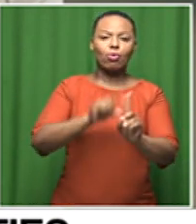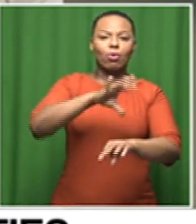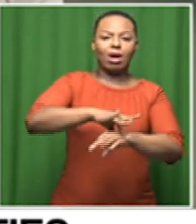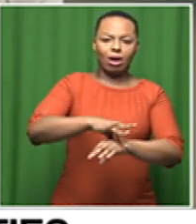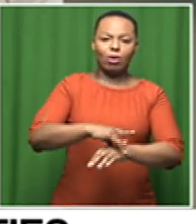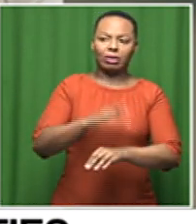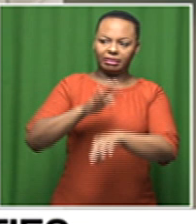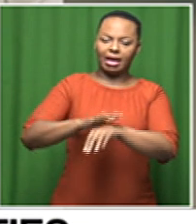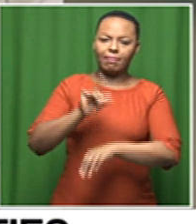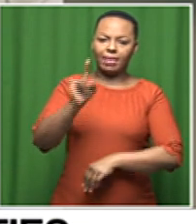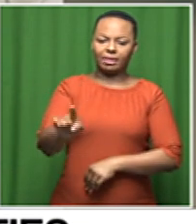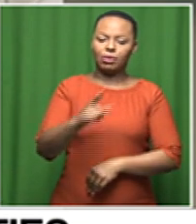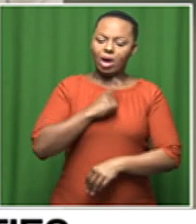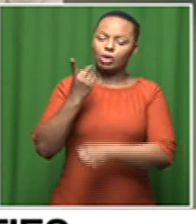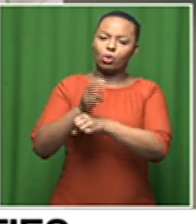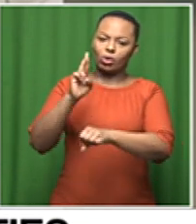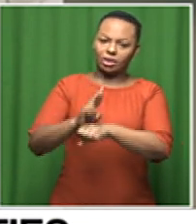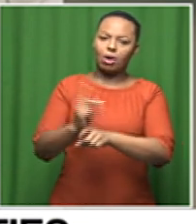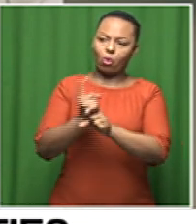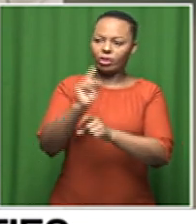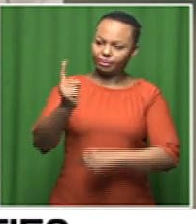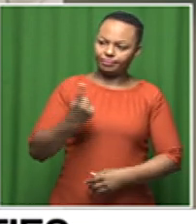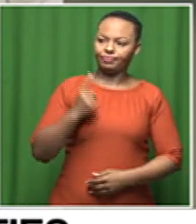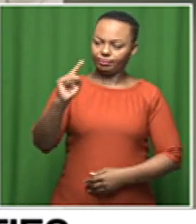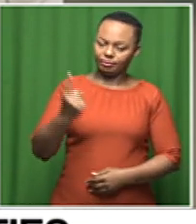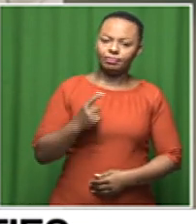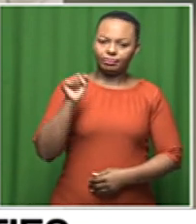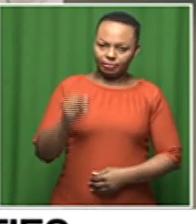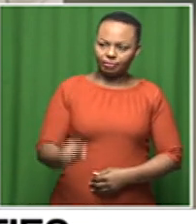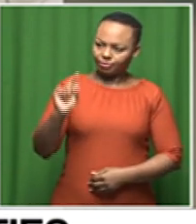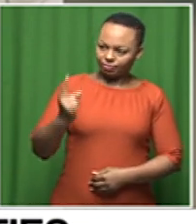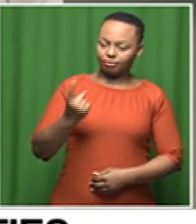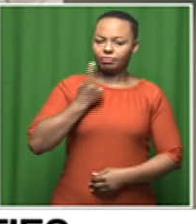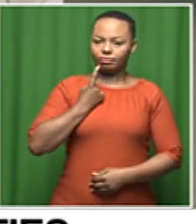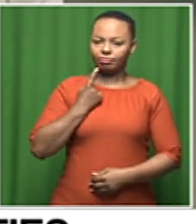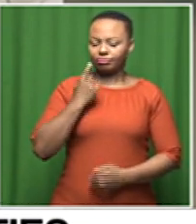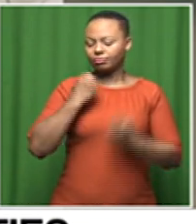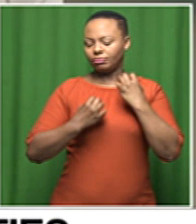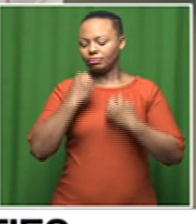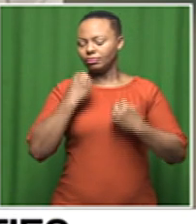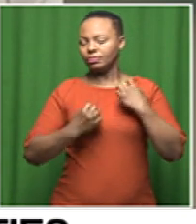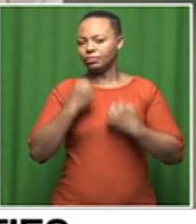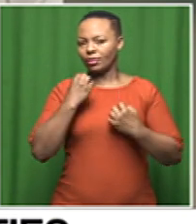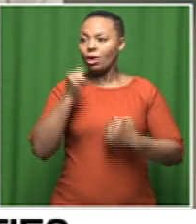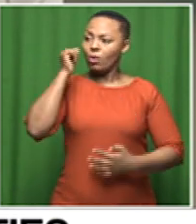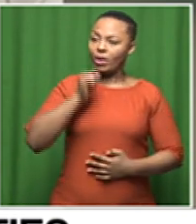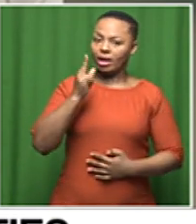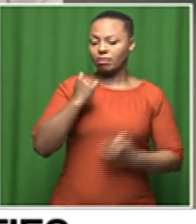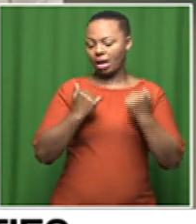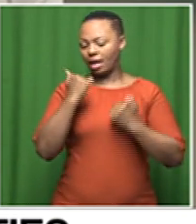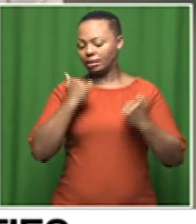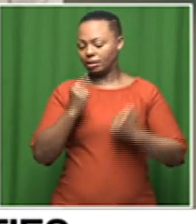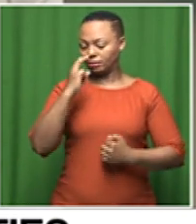regular basis doctors do come in, seeing the patient during that process of coming in and checking